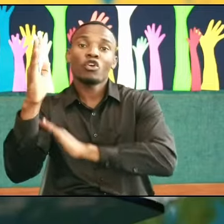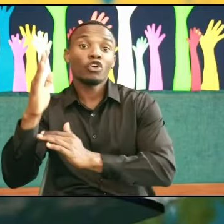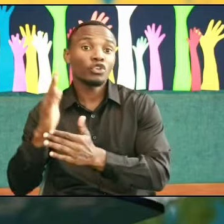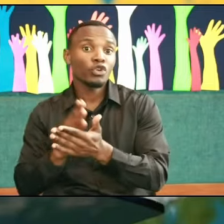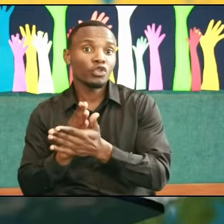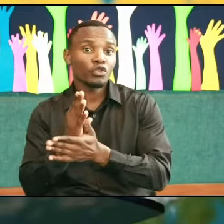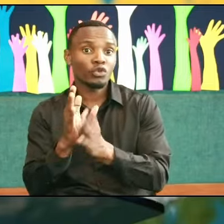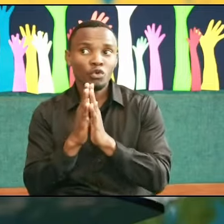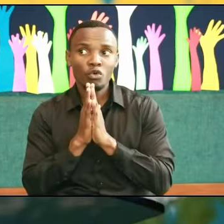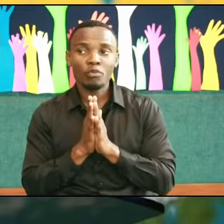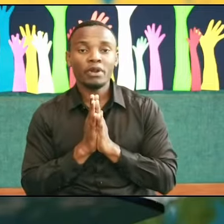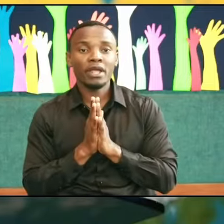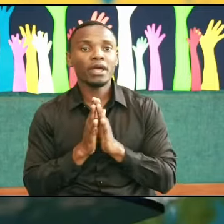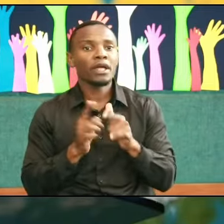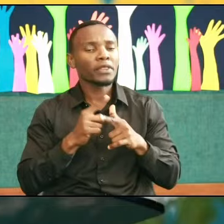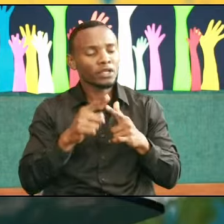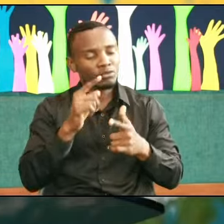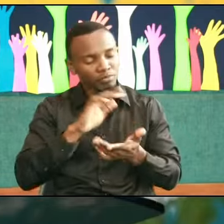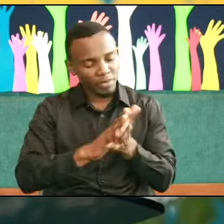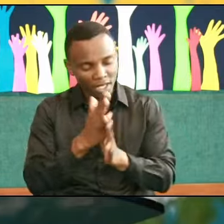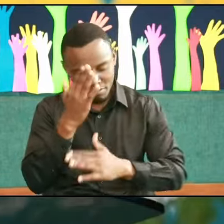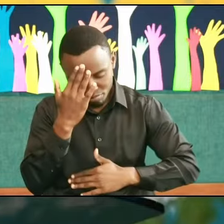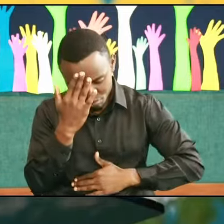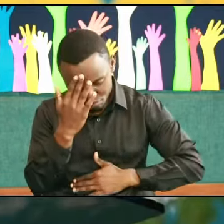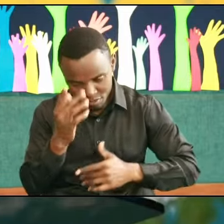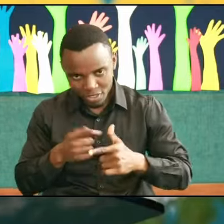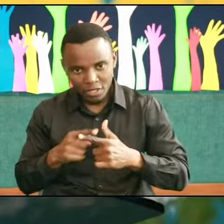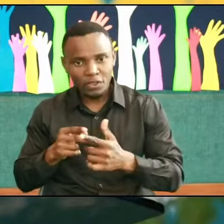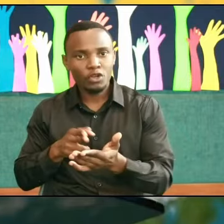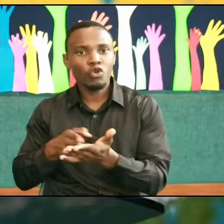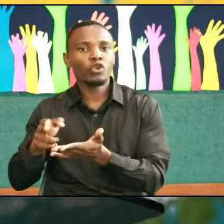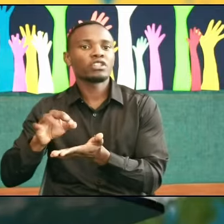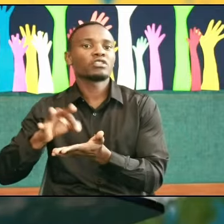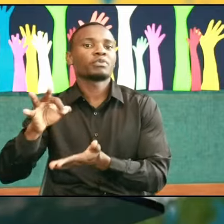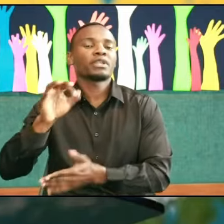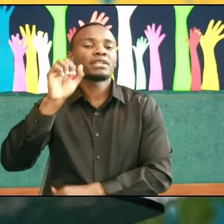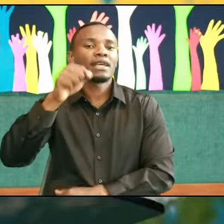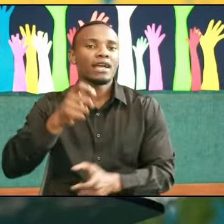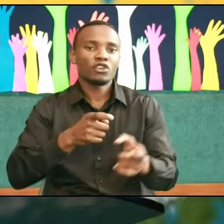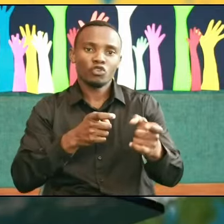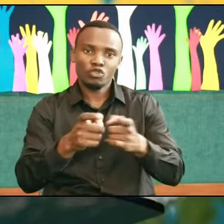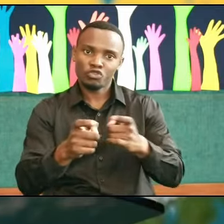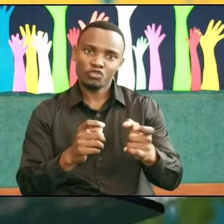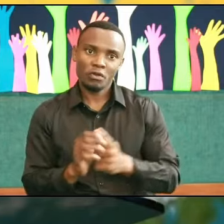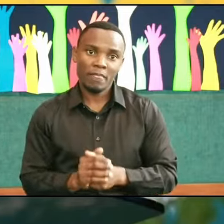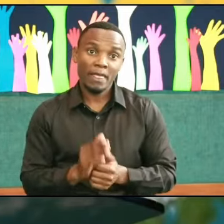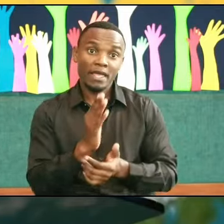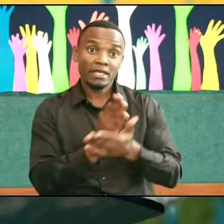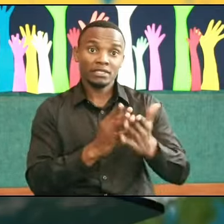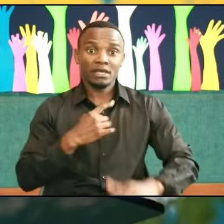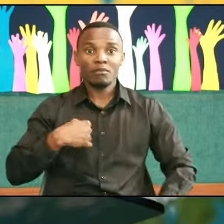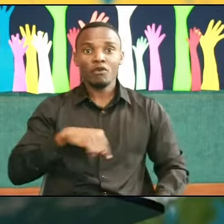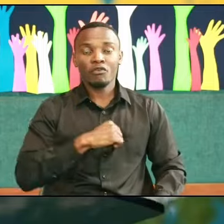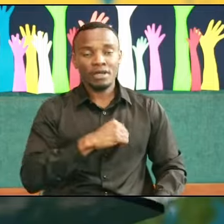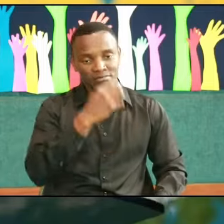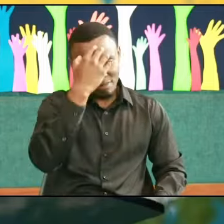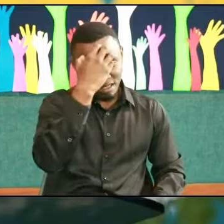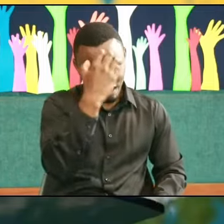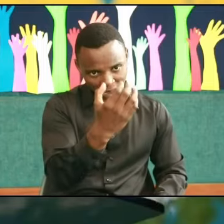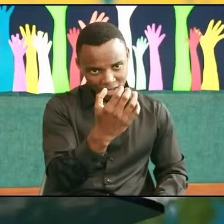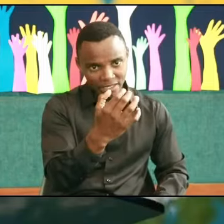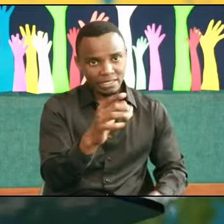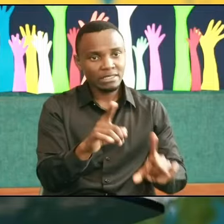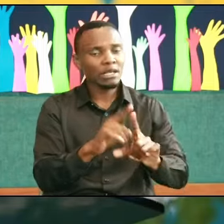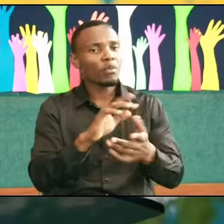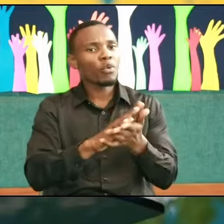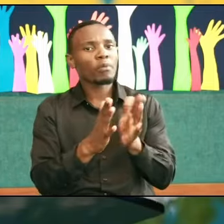Unburden yourself so that the Holy Spirit can flow through you. Some of us are angry and we are blind